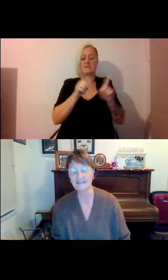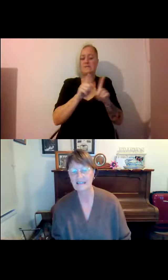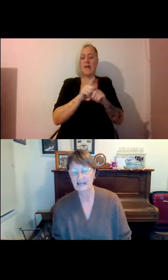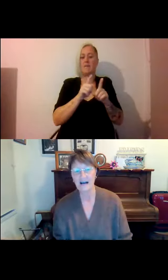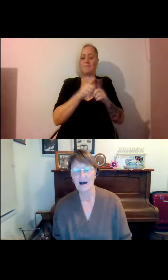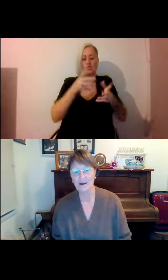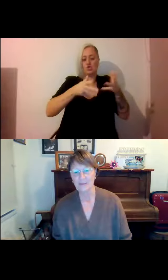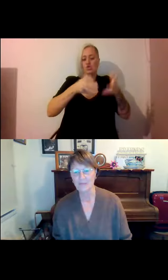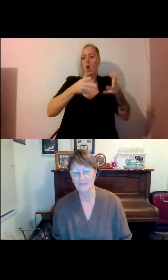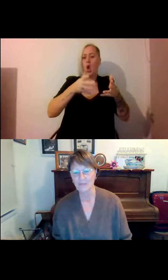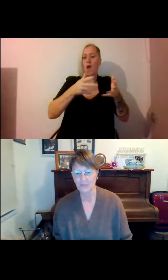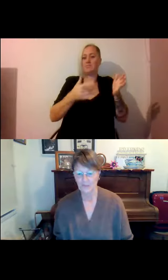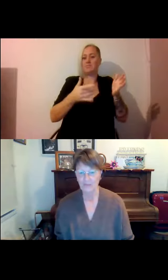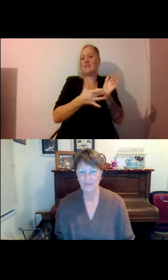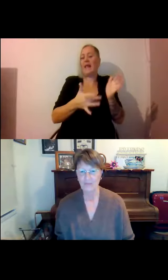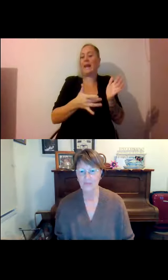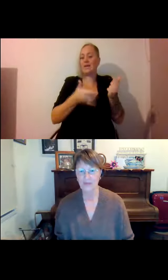AUSLAN.